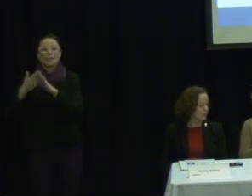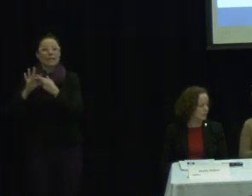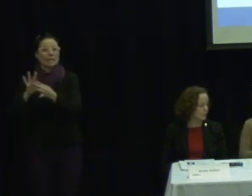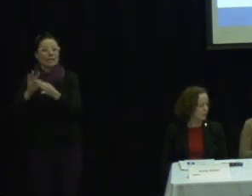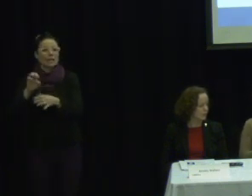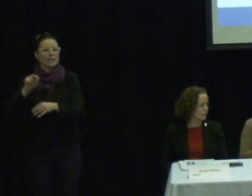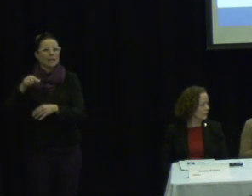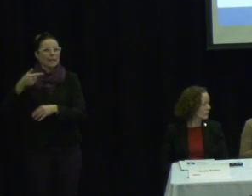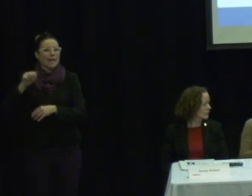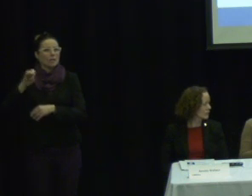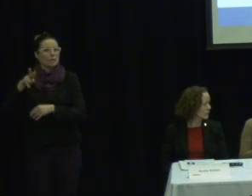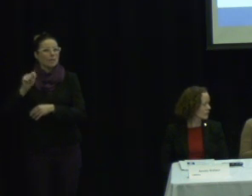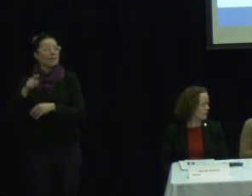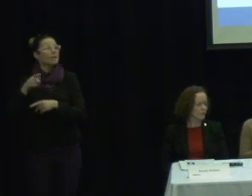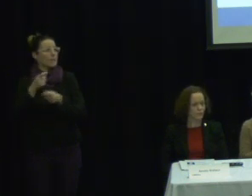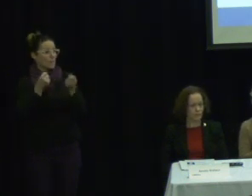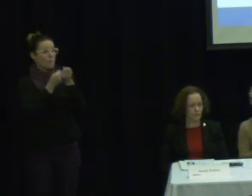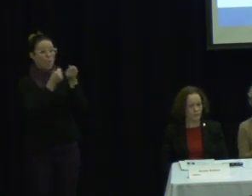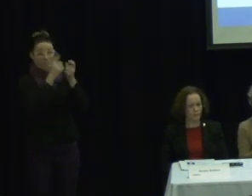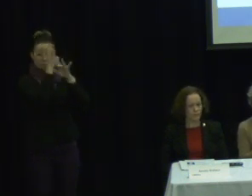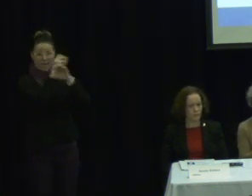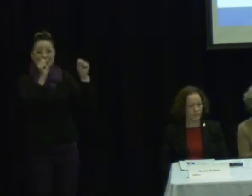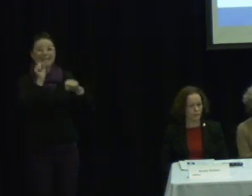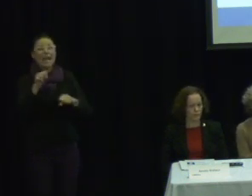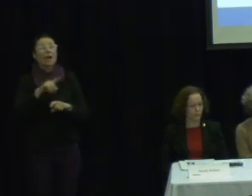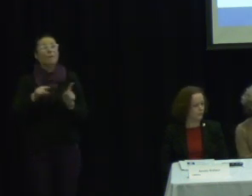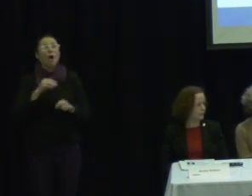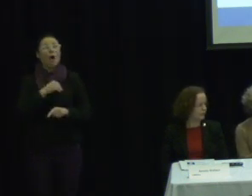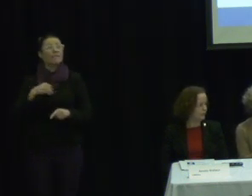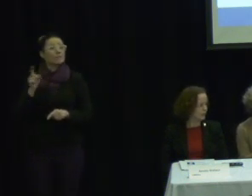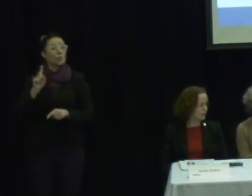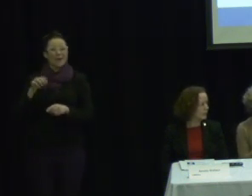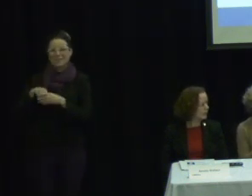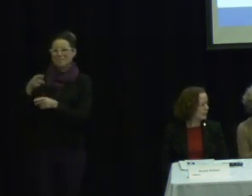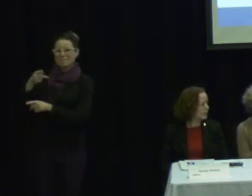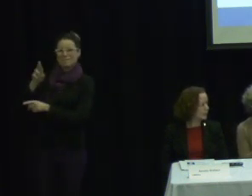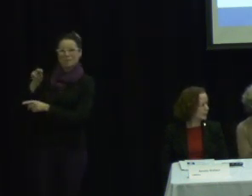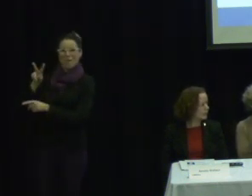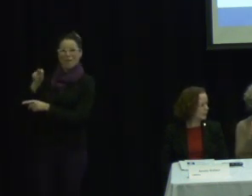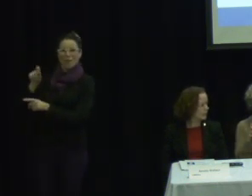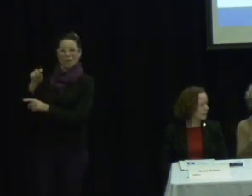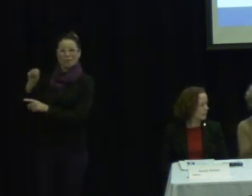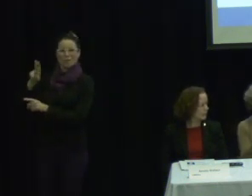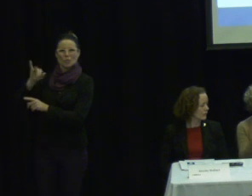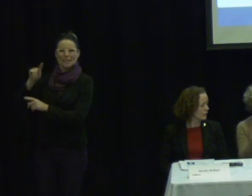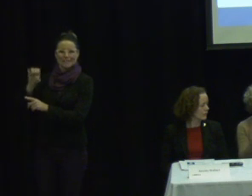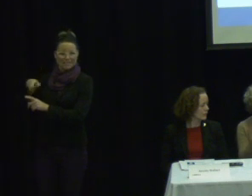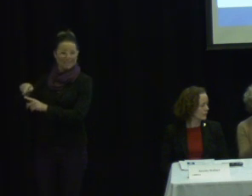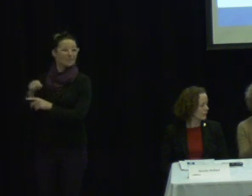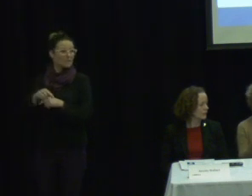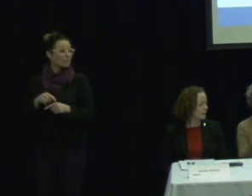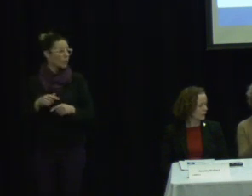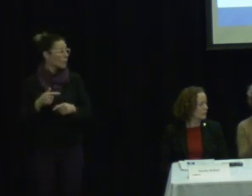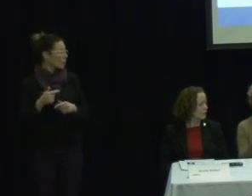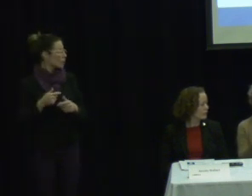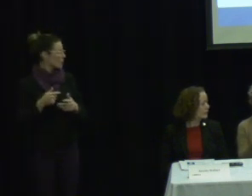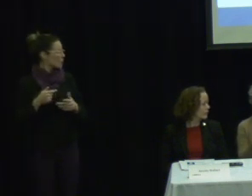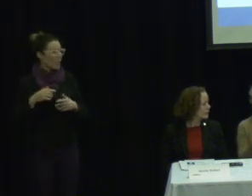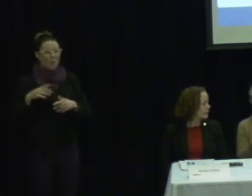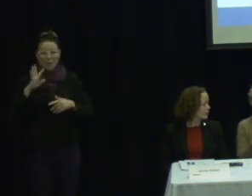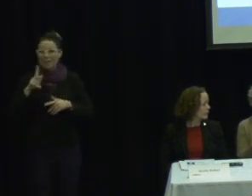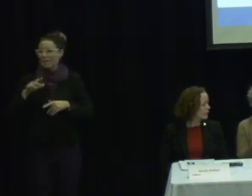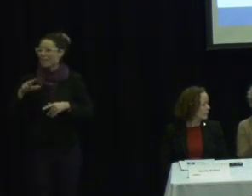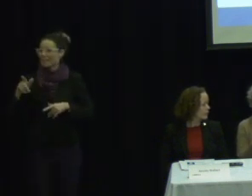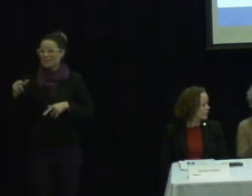an office in the provost suite. So kind of getting the most access we can for both halves of the